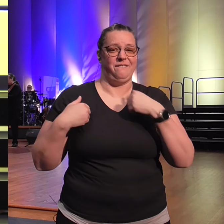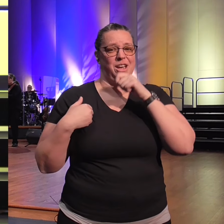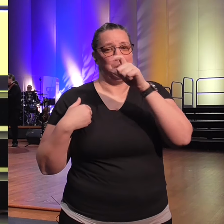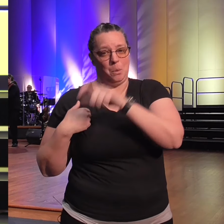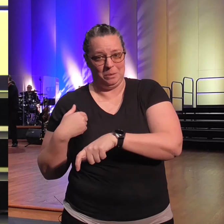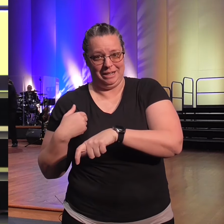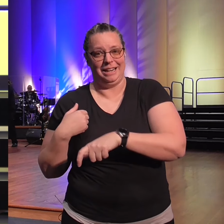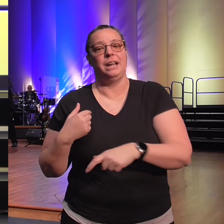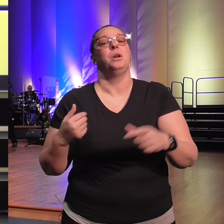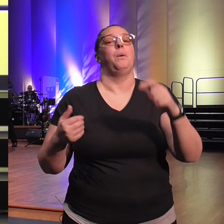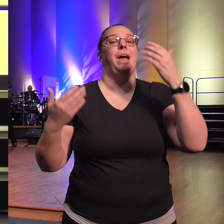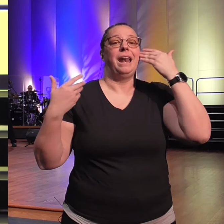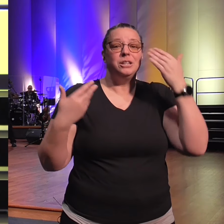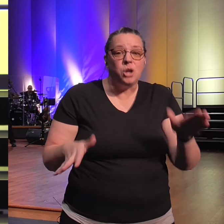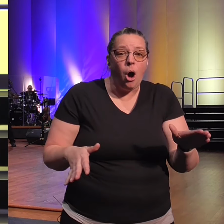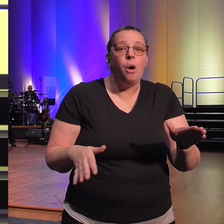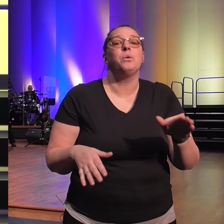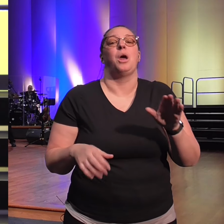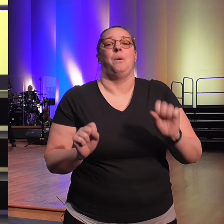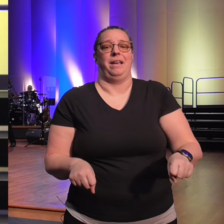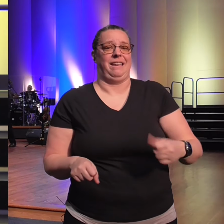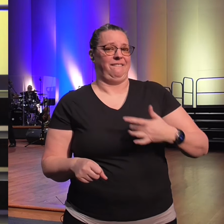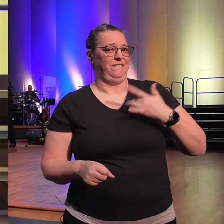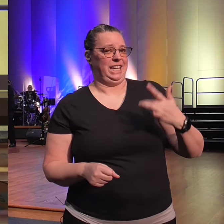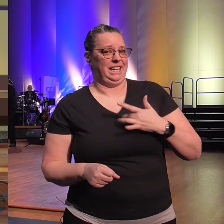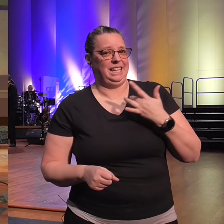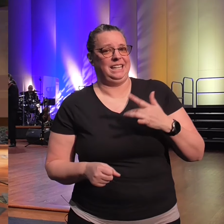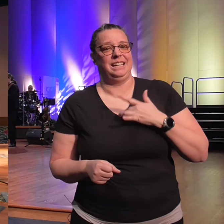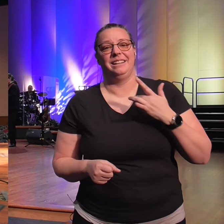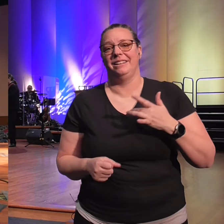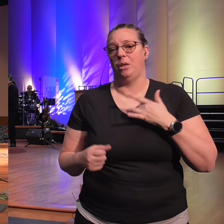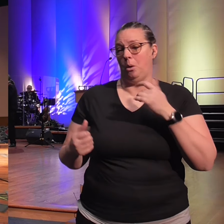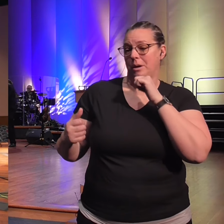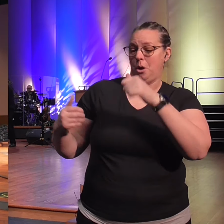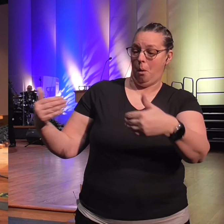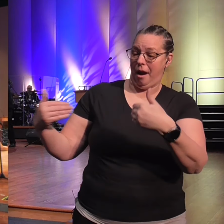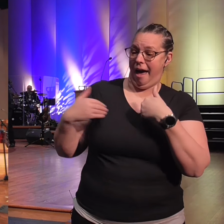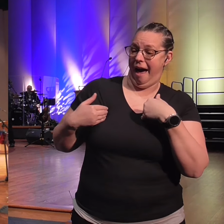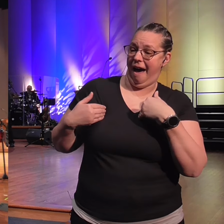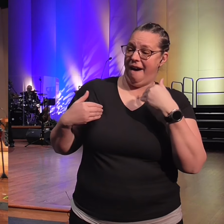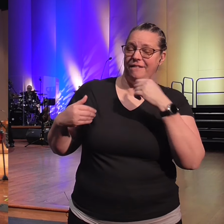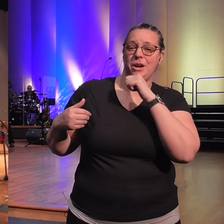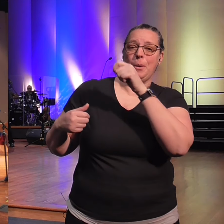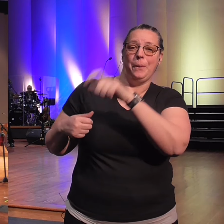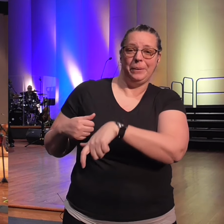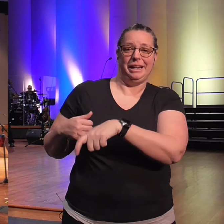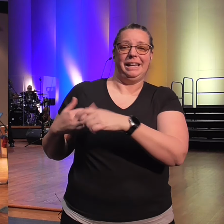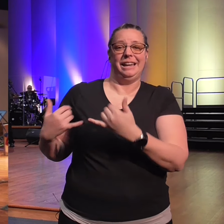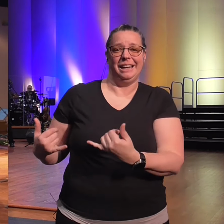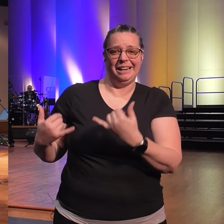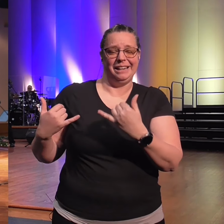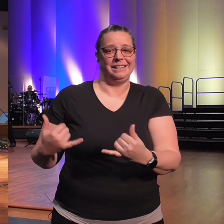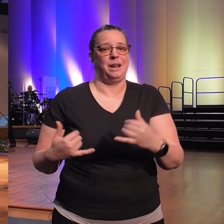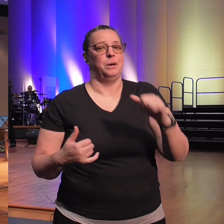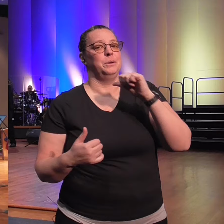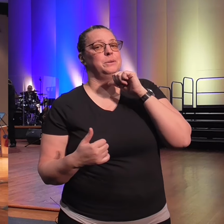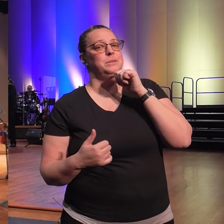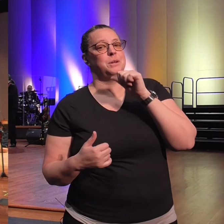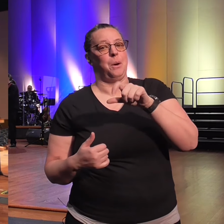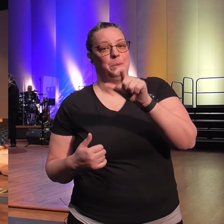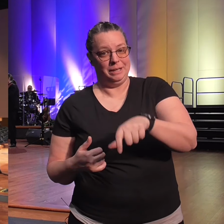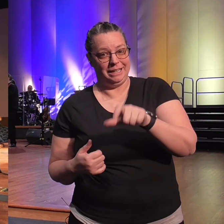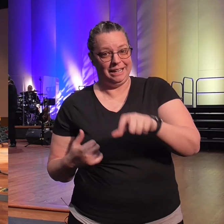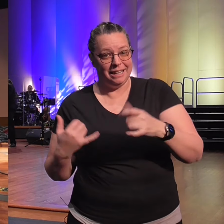you don't know, you can feel somehow. What you don't have, you don't need it now. Don't need